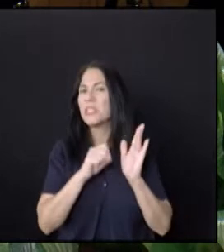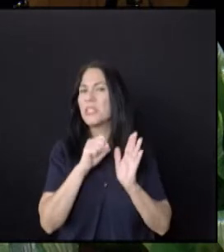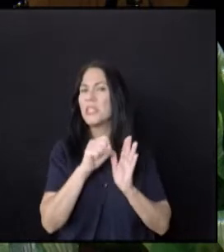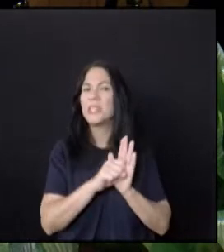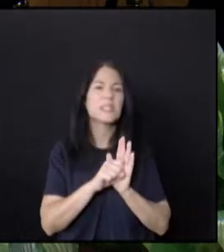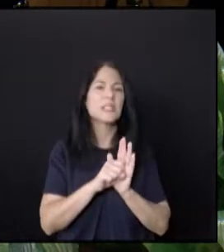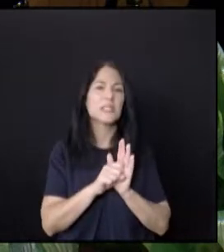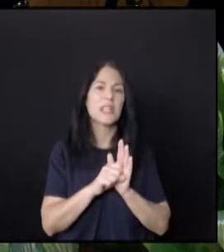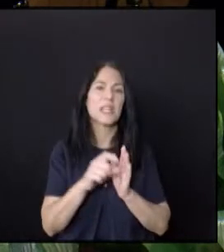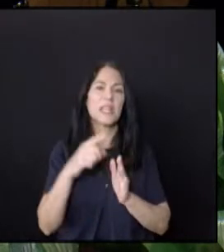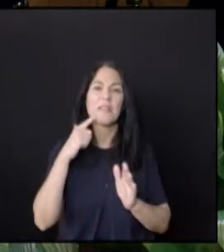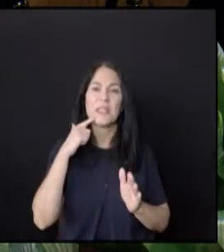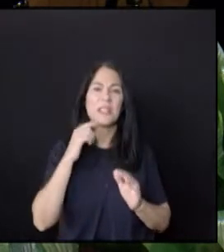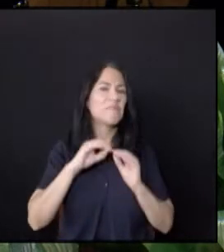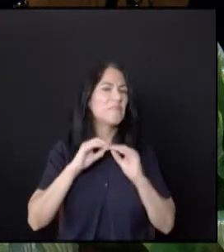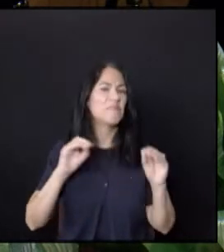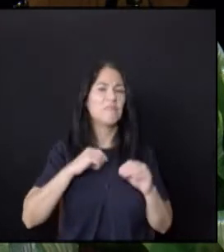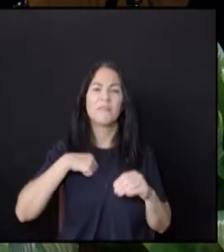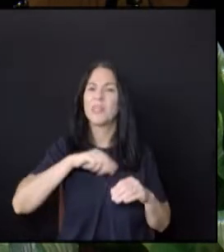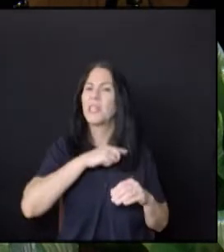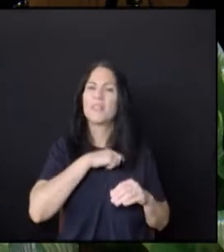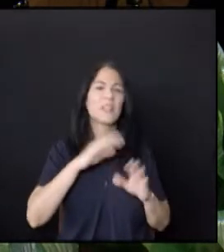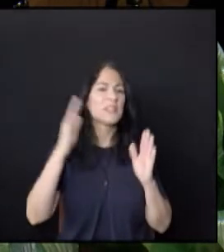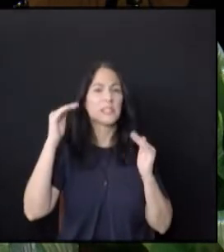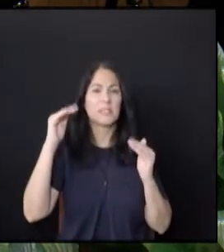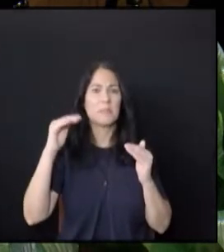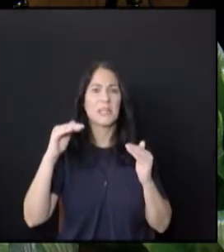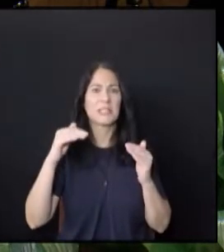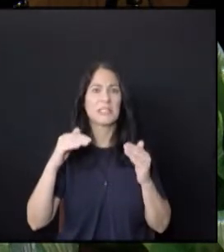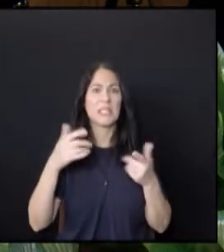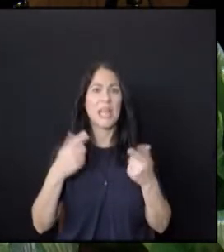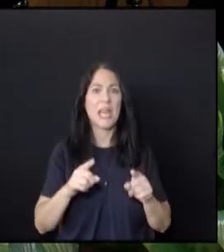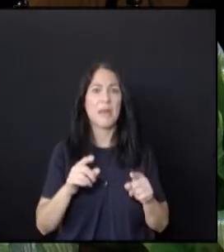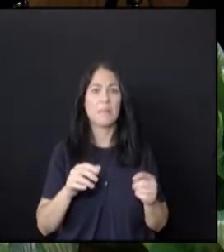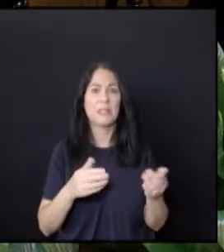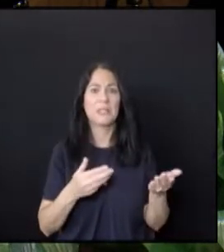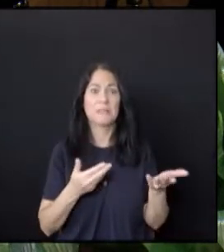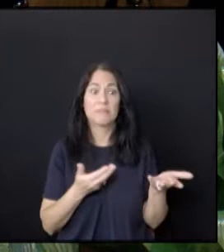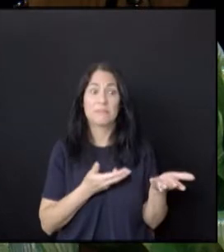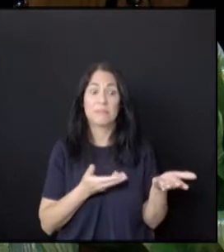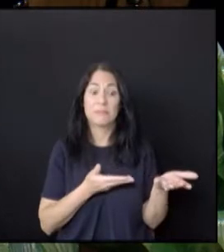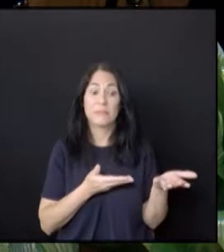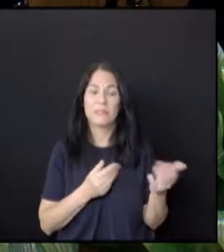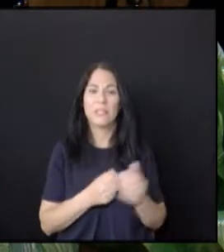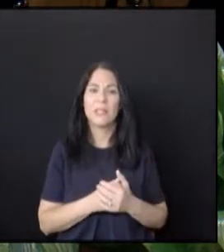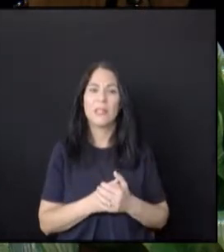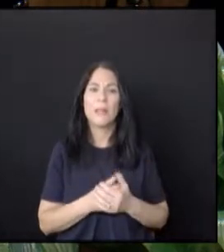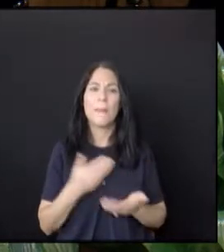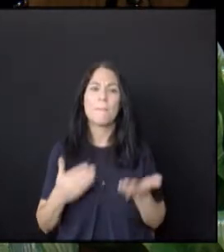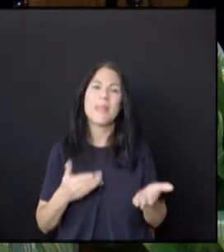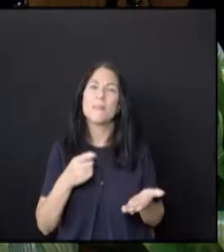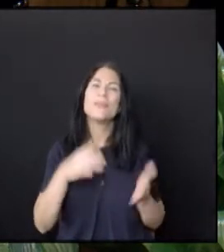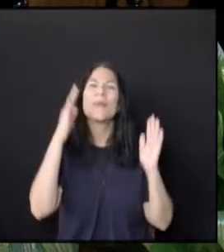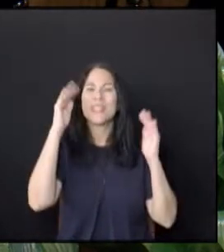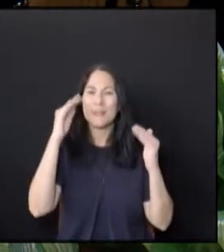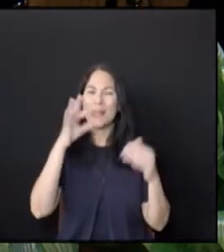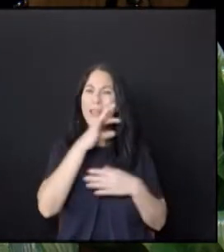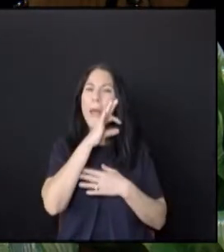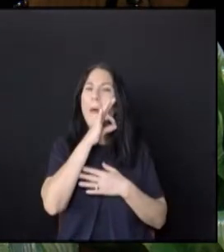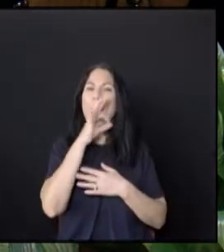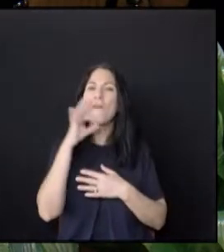anything like this. Maybe you had expected to fast one day a week in this season, and now you are